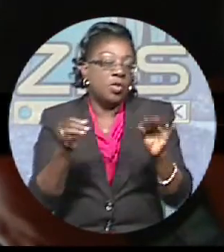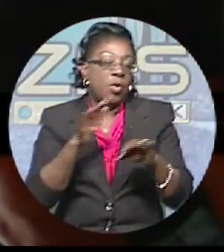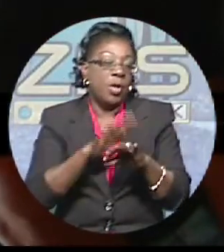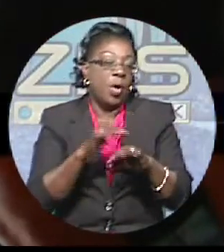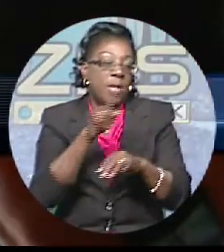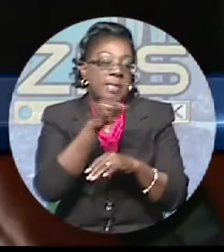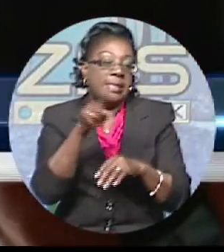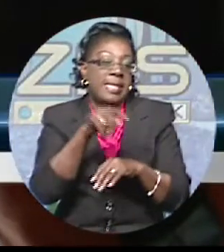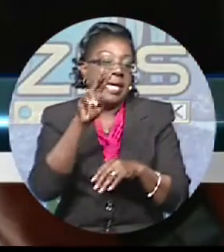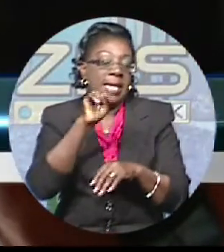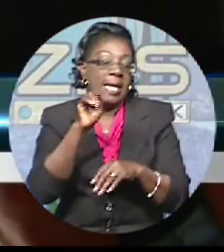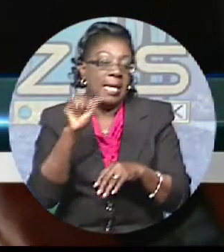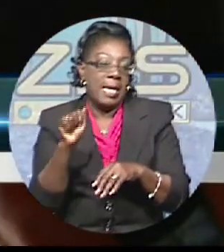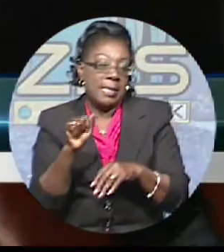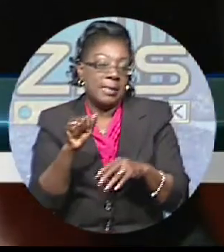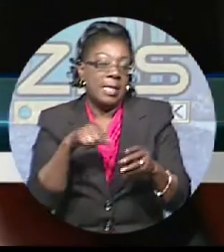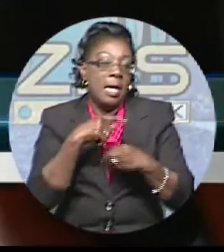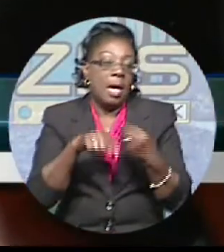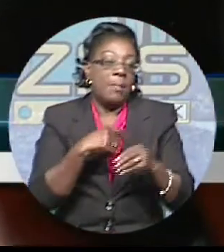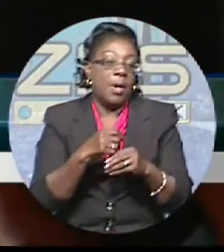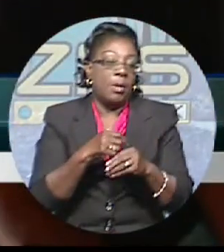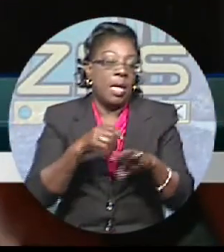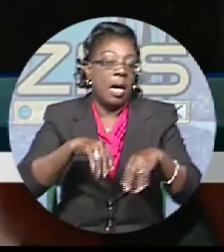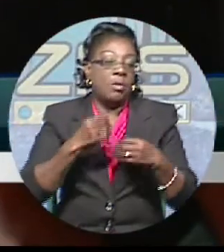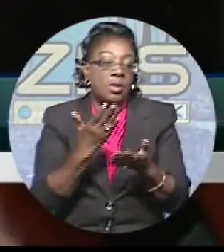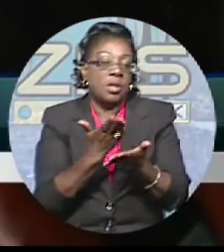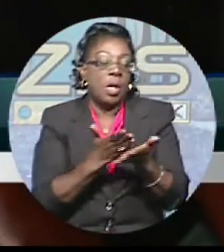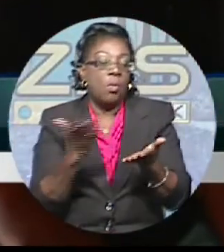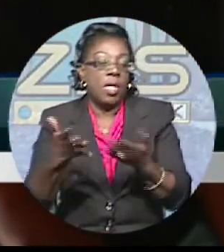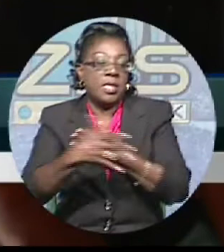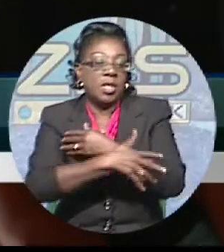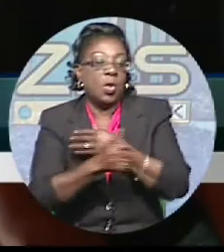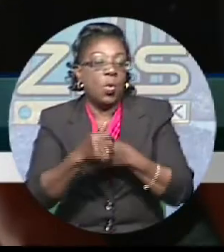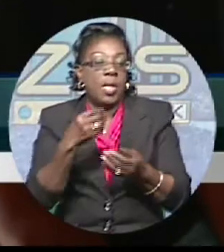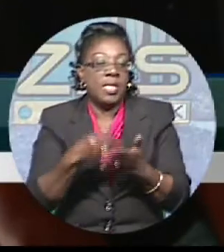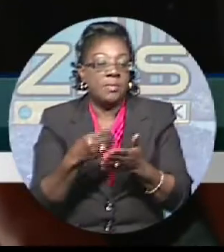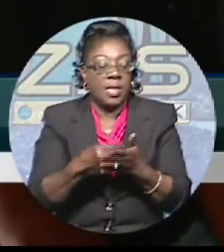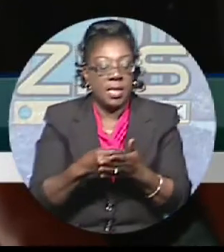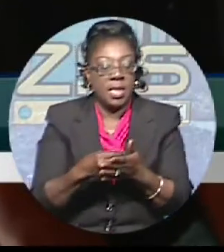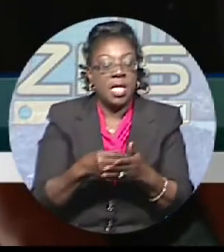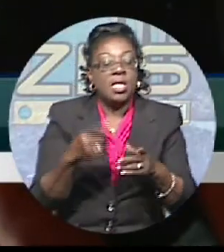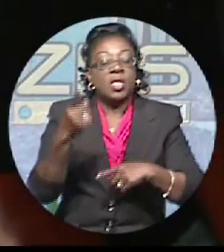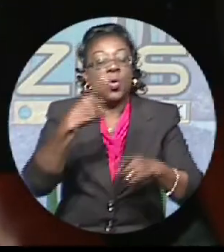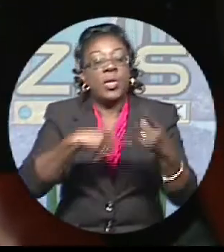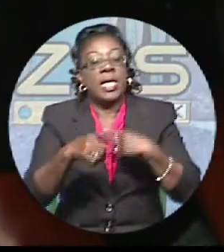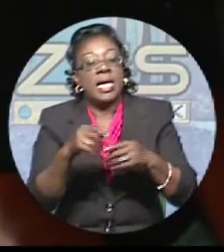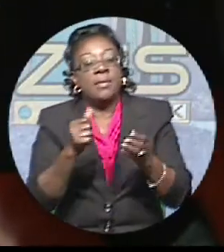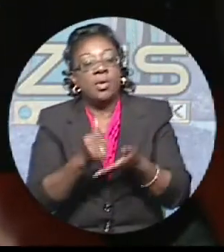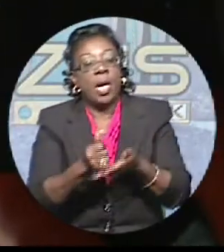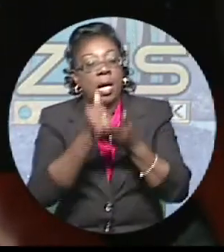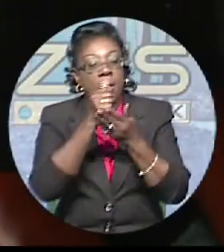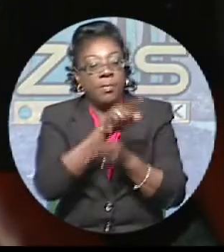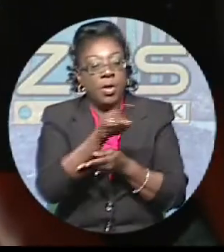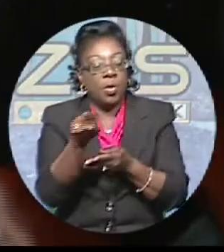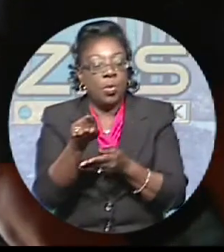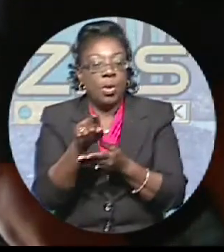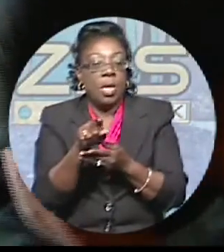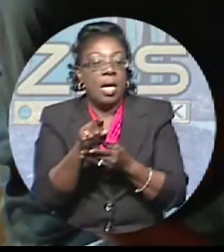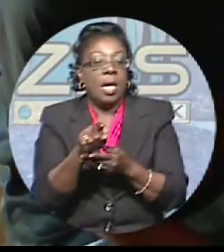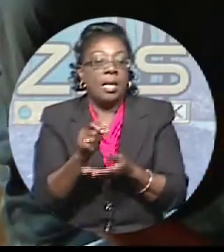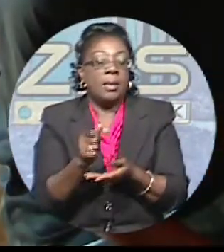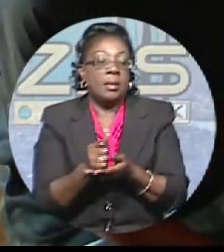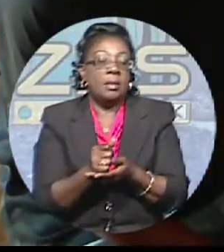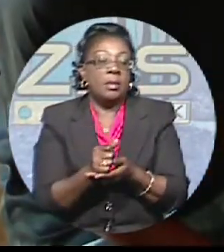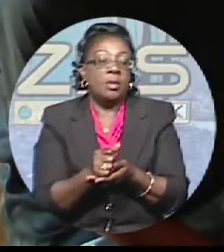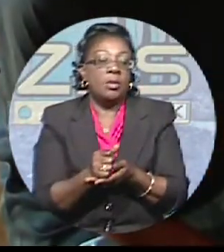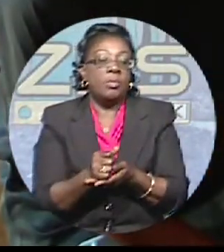ago about your misfortune, Mr. Cash. And so as a part of our mandate, we care more and we do more for people in our community. And so